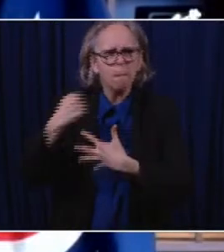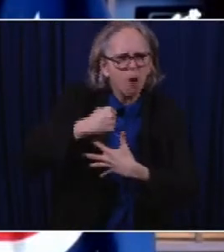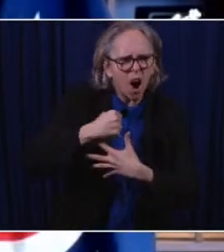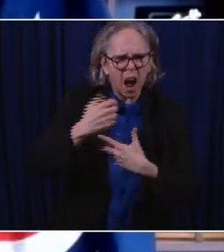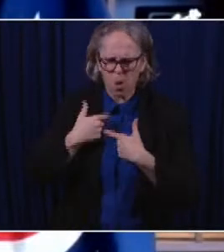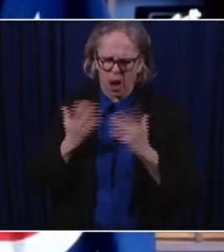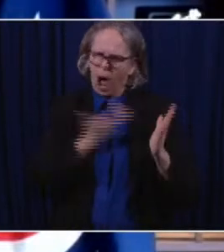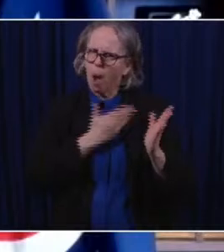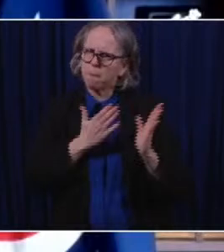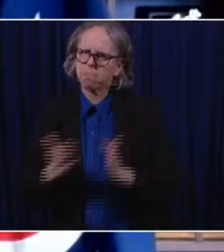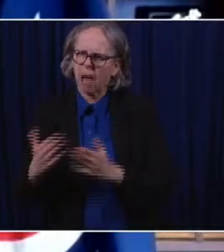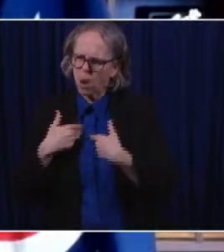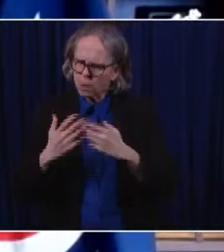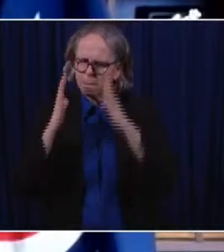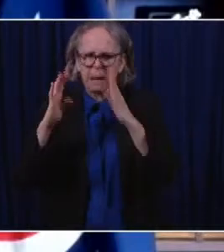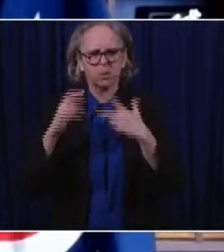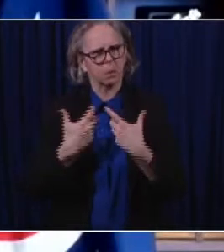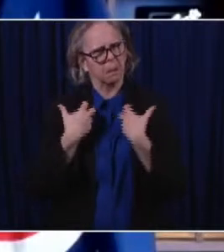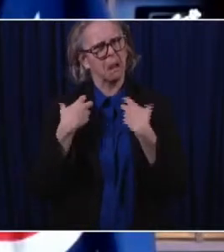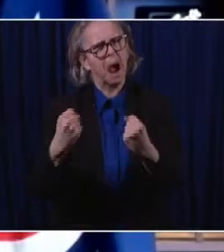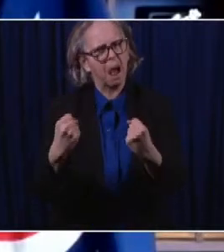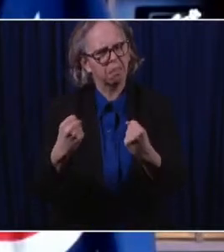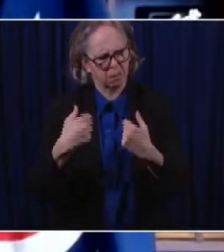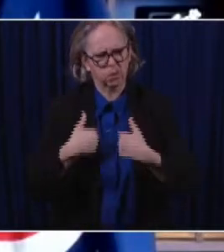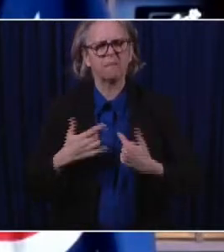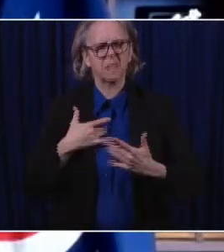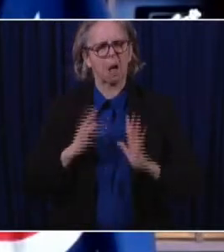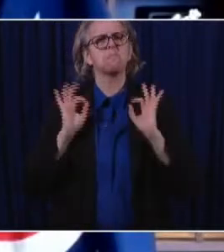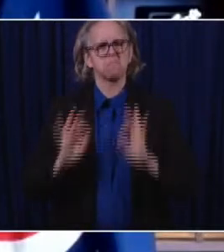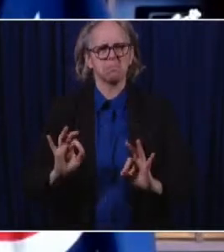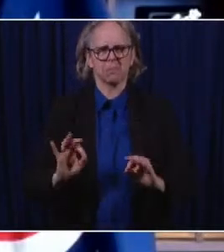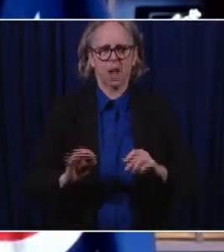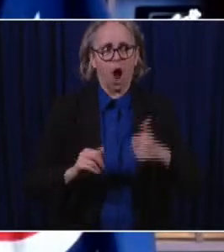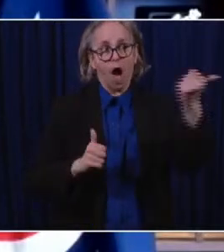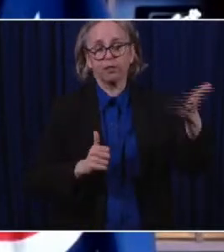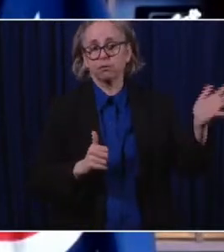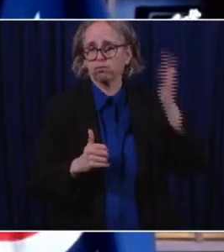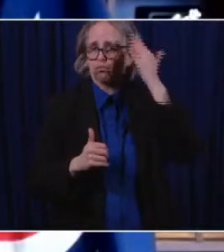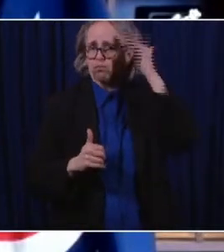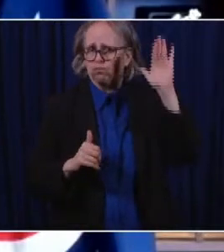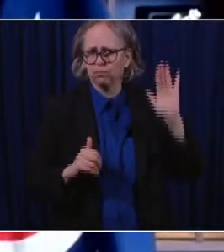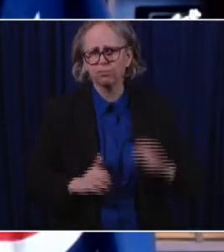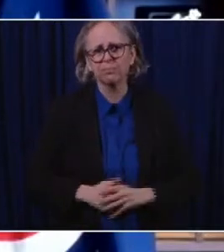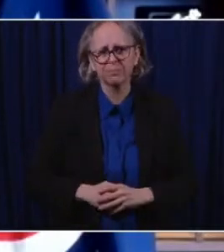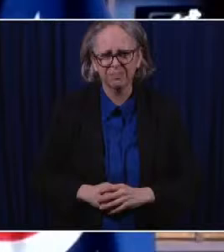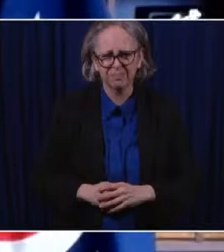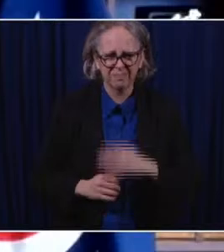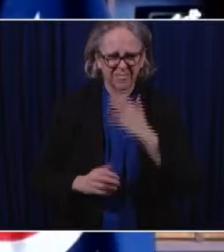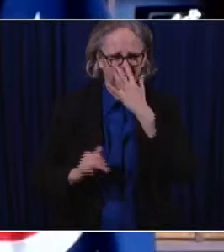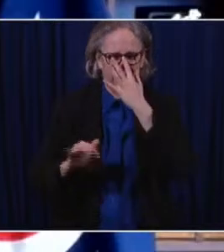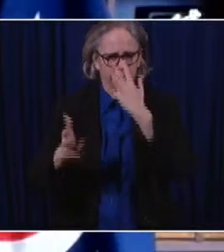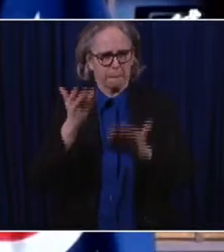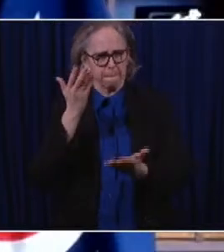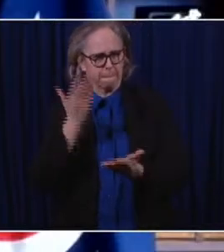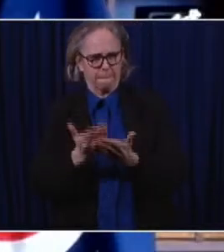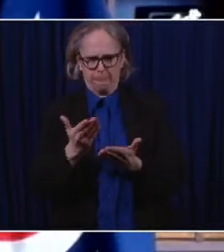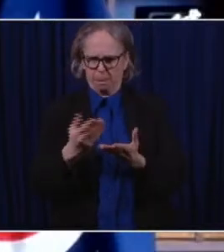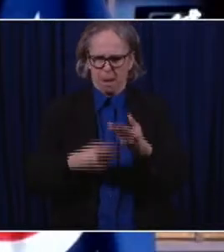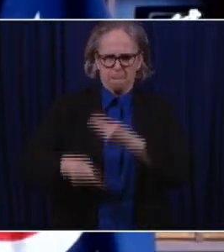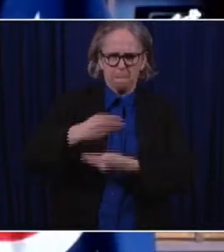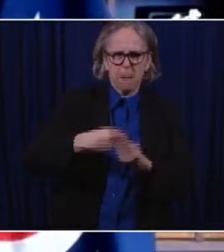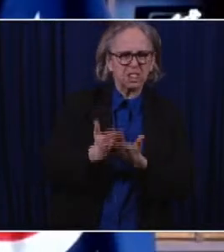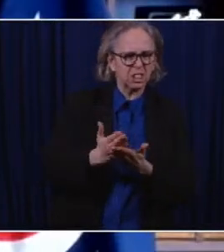And what you outlined is prioritized both in our economic recovery package that we discussed last